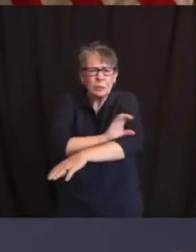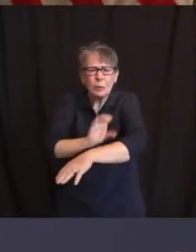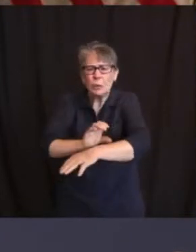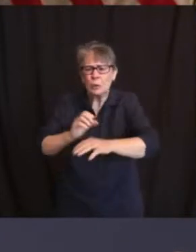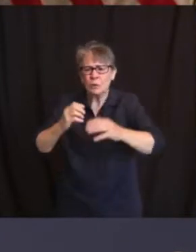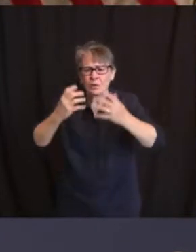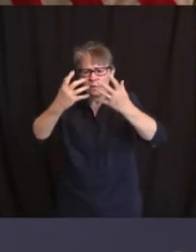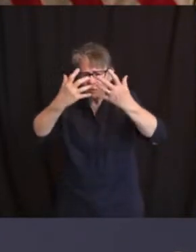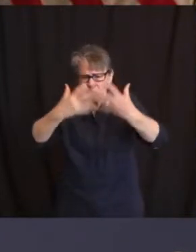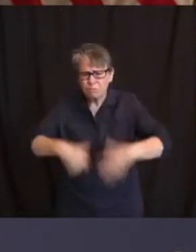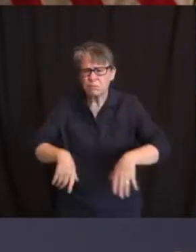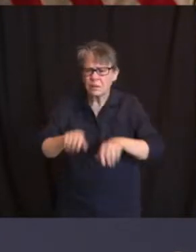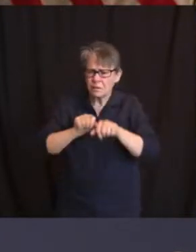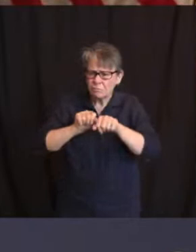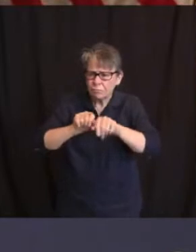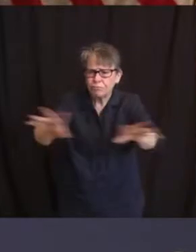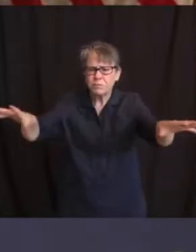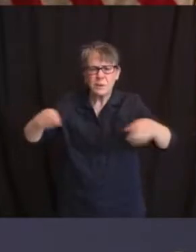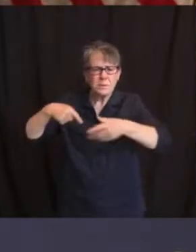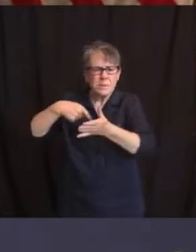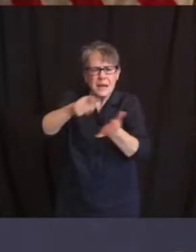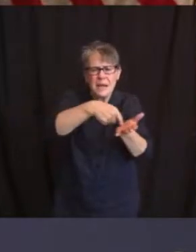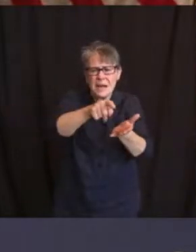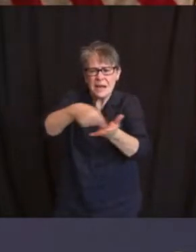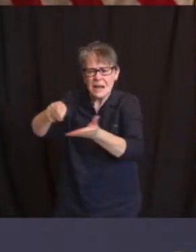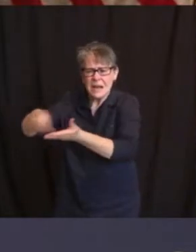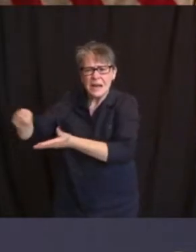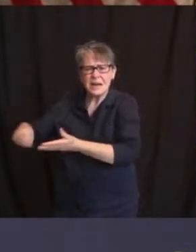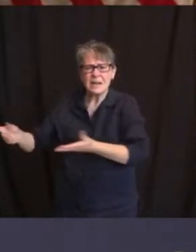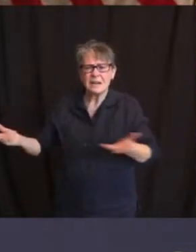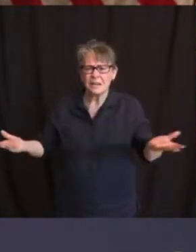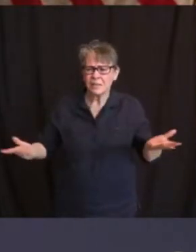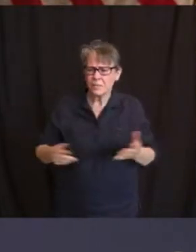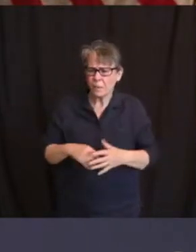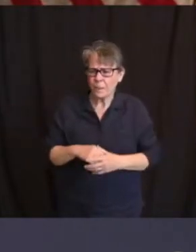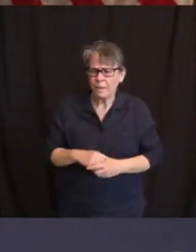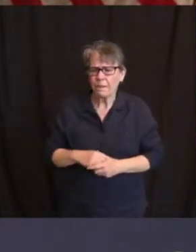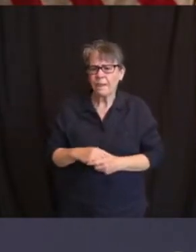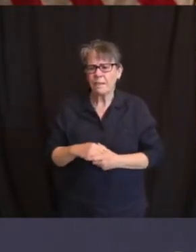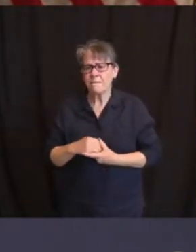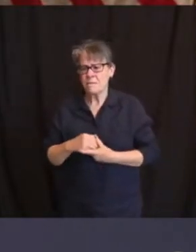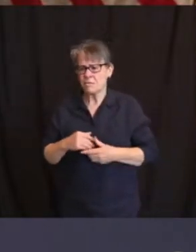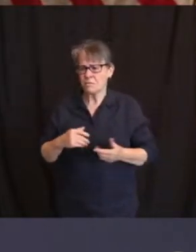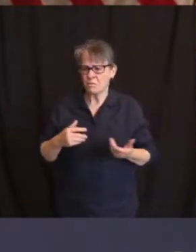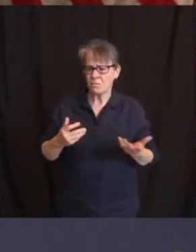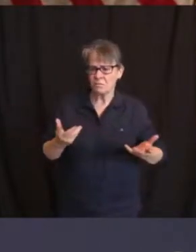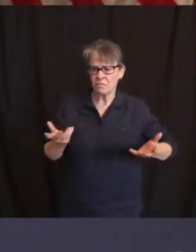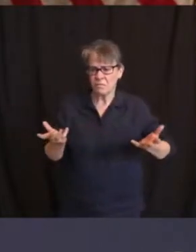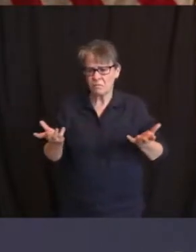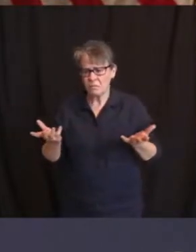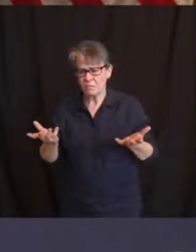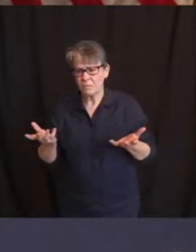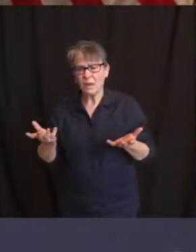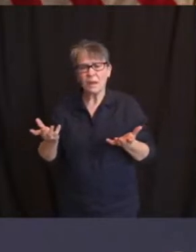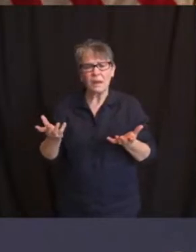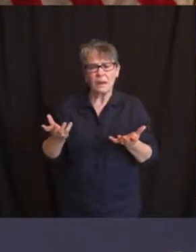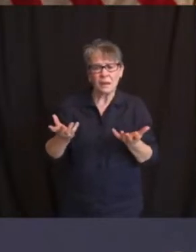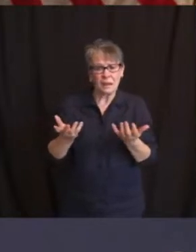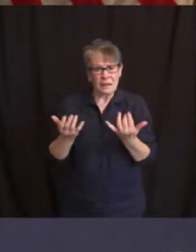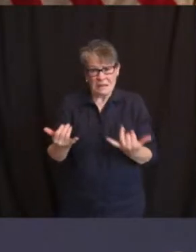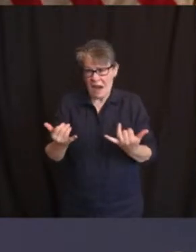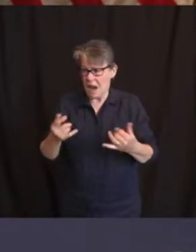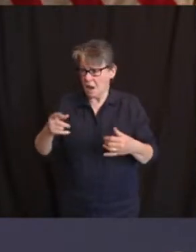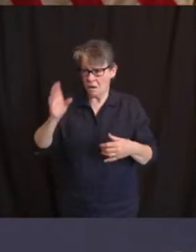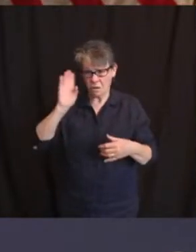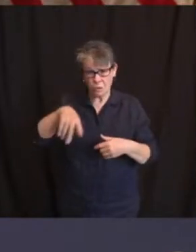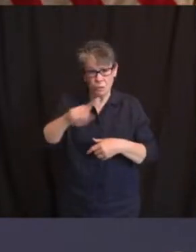numbers have gone down enough and they're strong enough to ease the restrictions? There's not a whole lot more I can tell you about